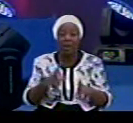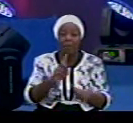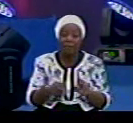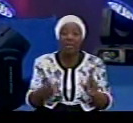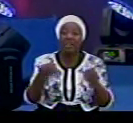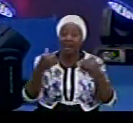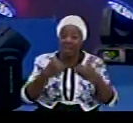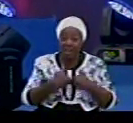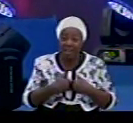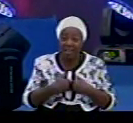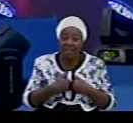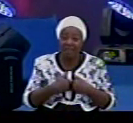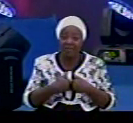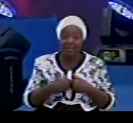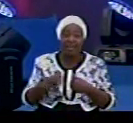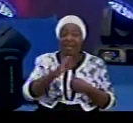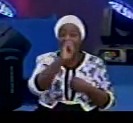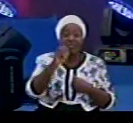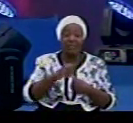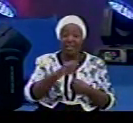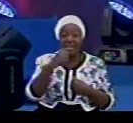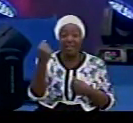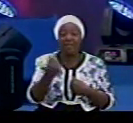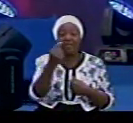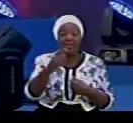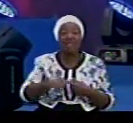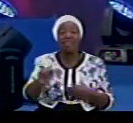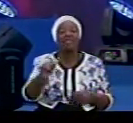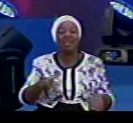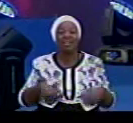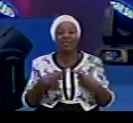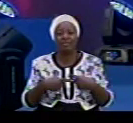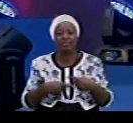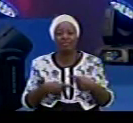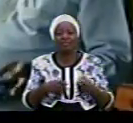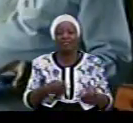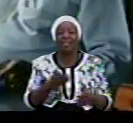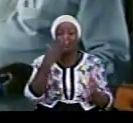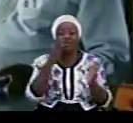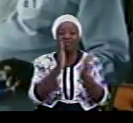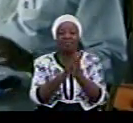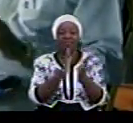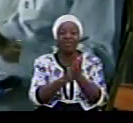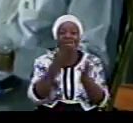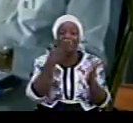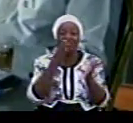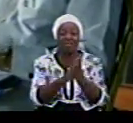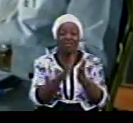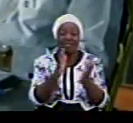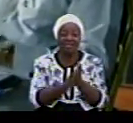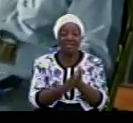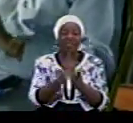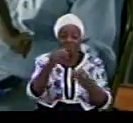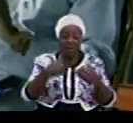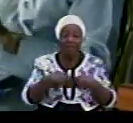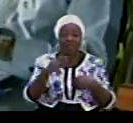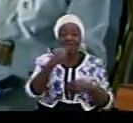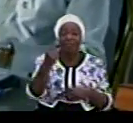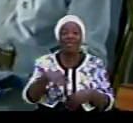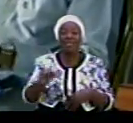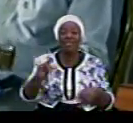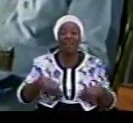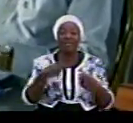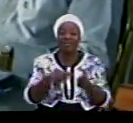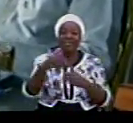have everlasting life. Congrats, congrats, congratulations. You have everlasting life tonight.